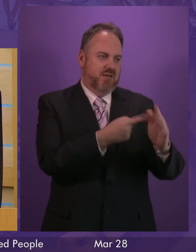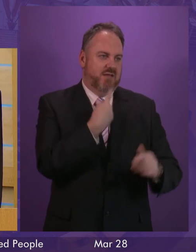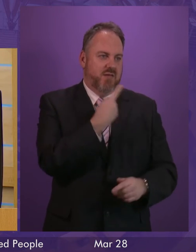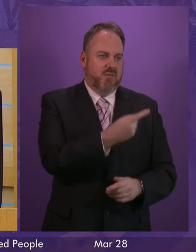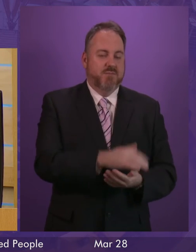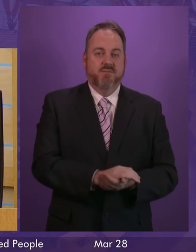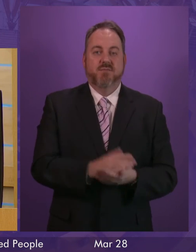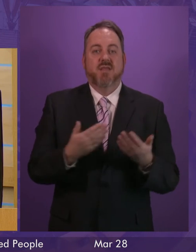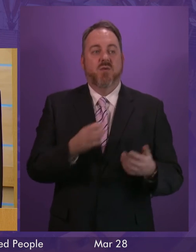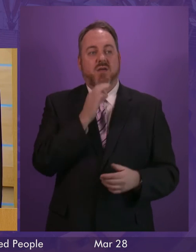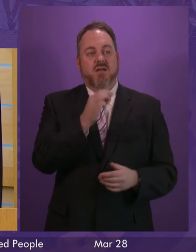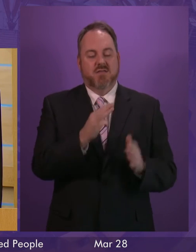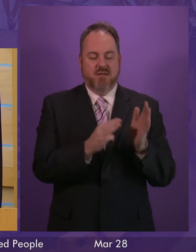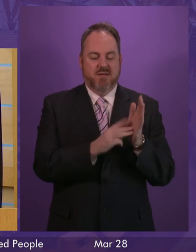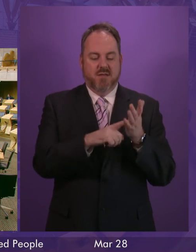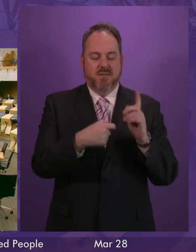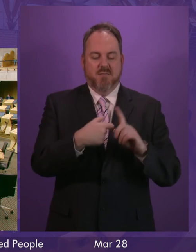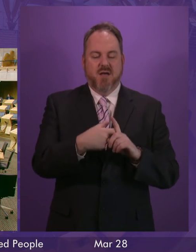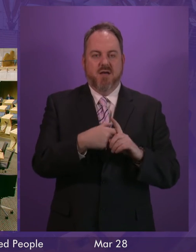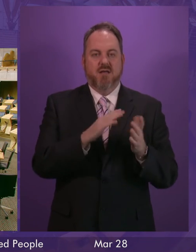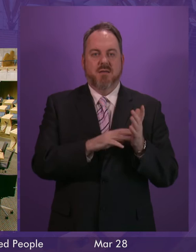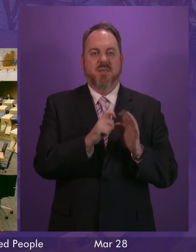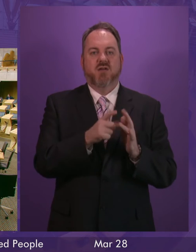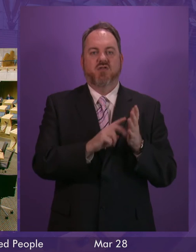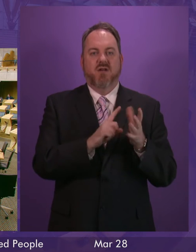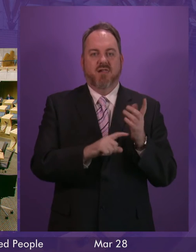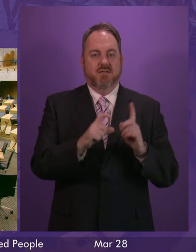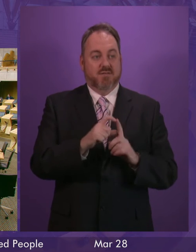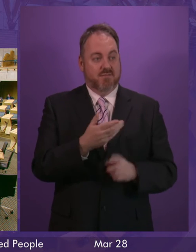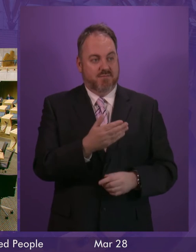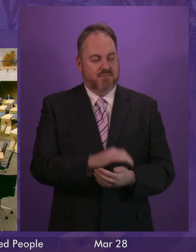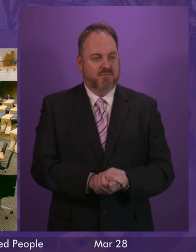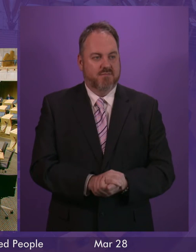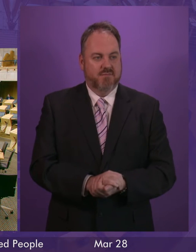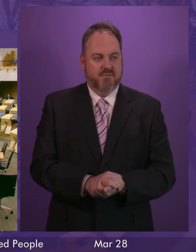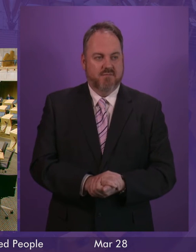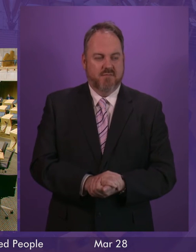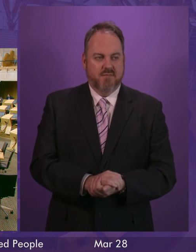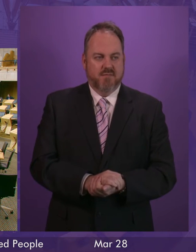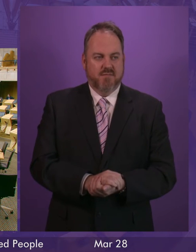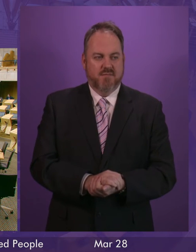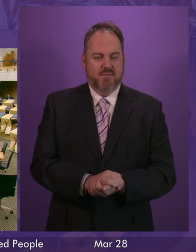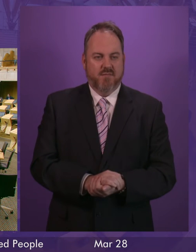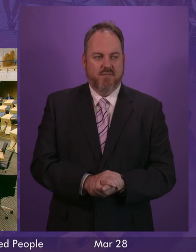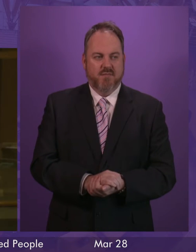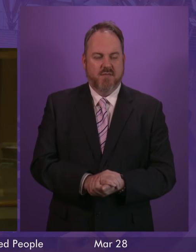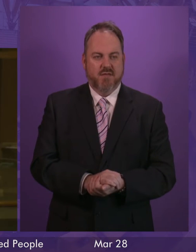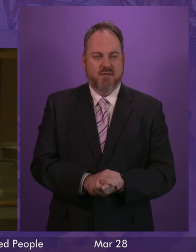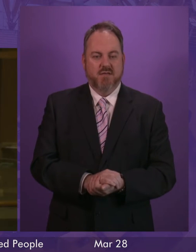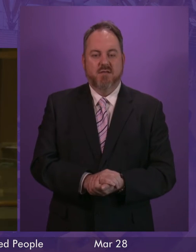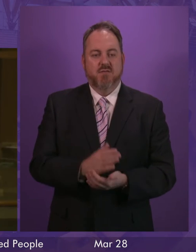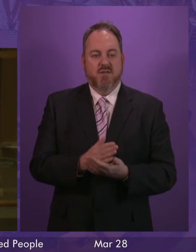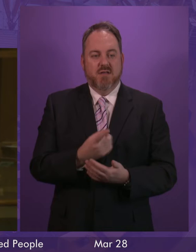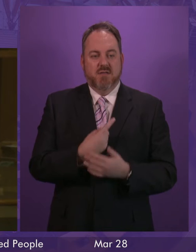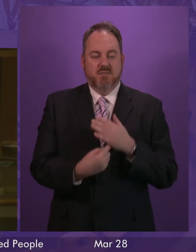Mark MacDonald, followed by Bill Kidd. Thank you very much, Presiding Officer. And like George Adam earlier, I am a